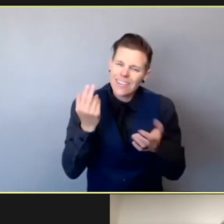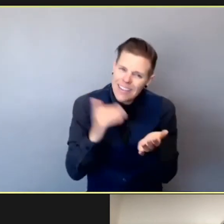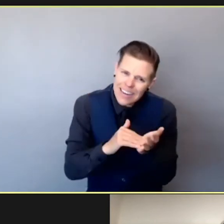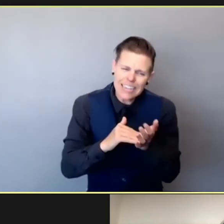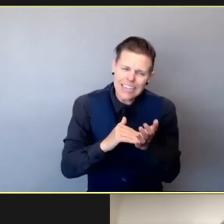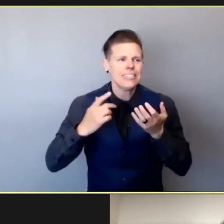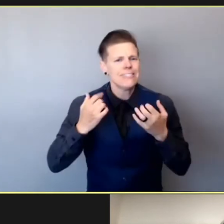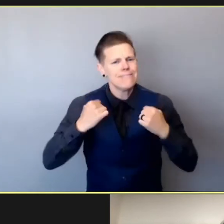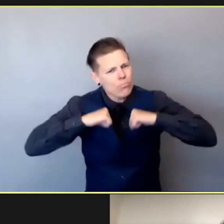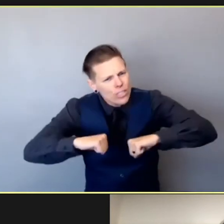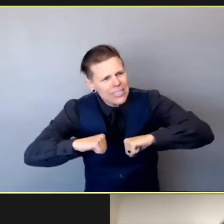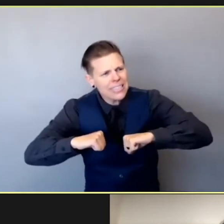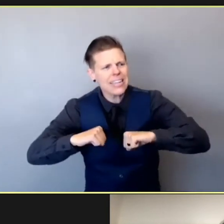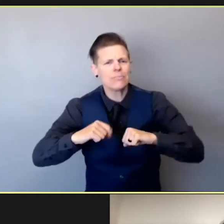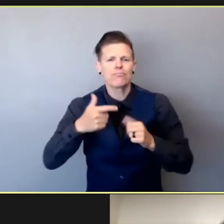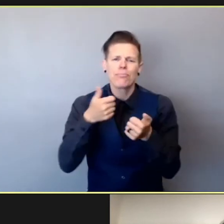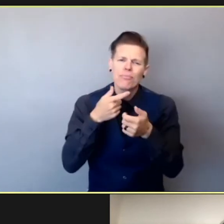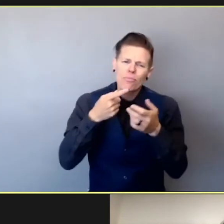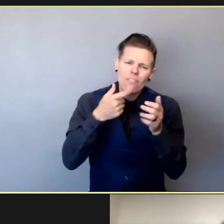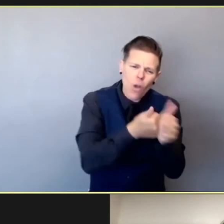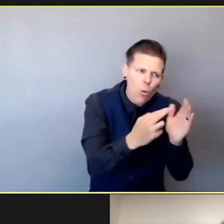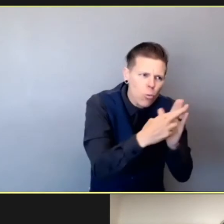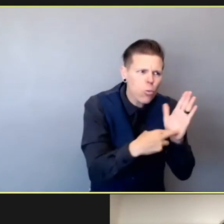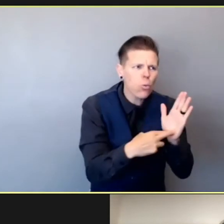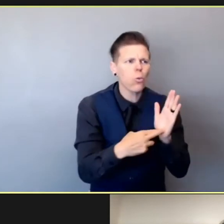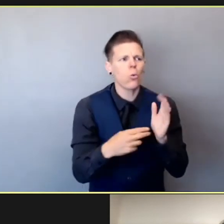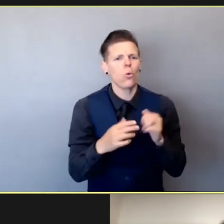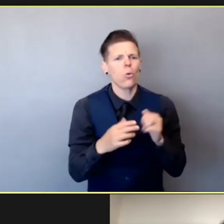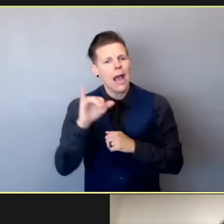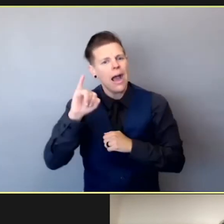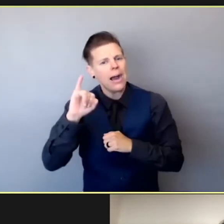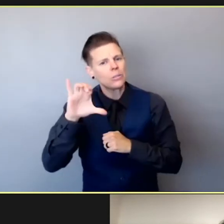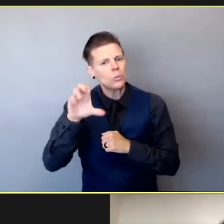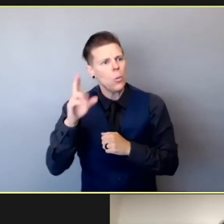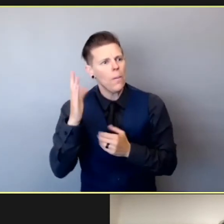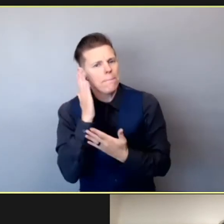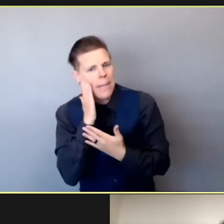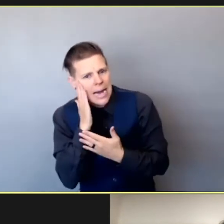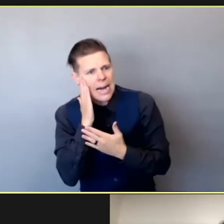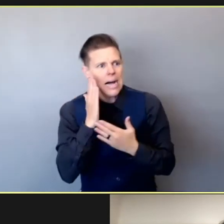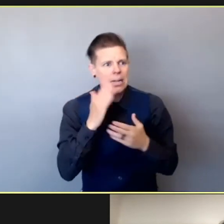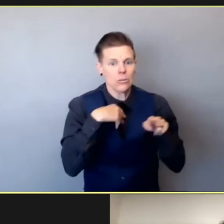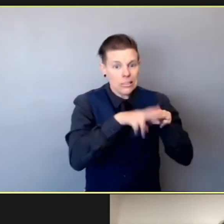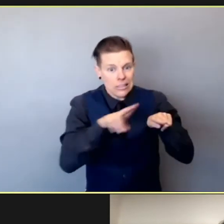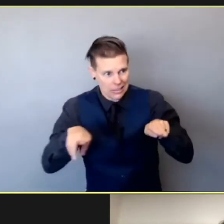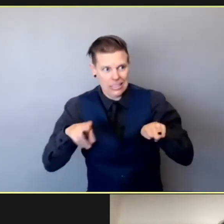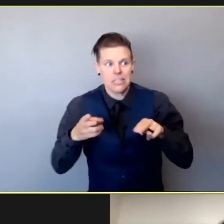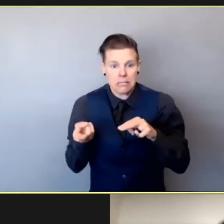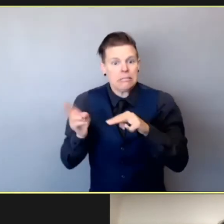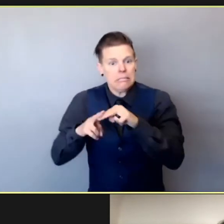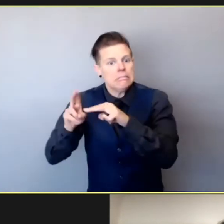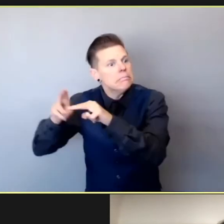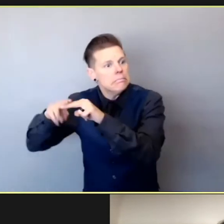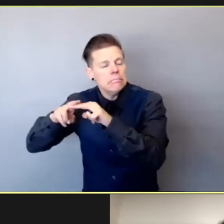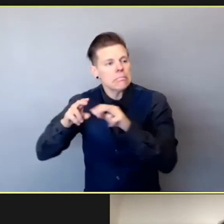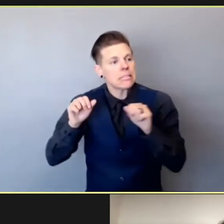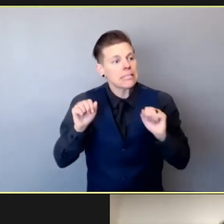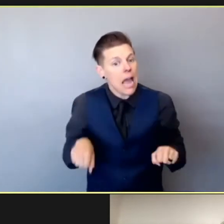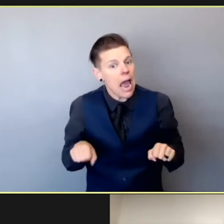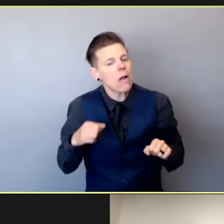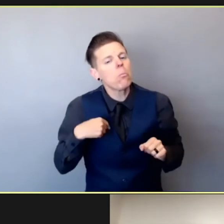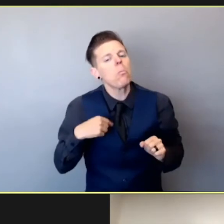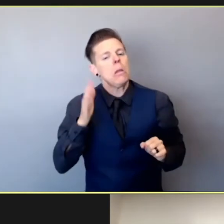to ICU beds or hospital beds or whatever it takes to increase our capacity. But I would say,